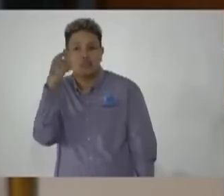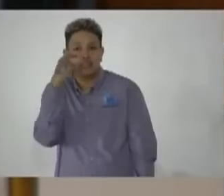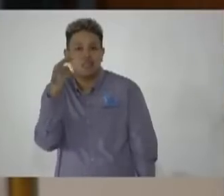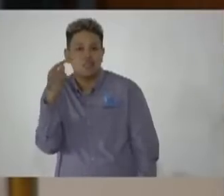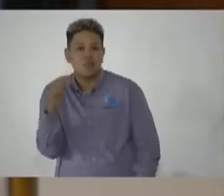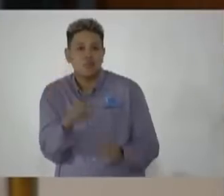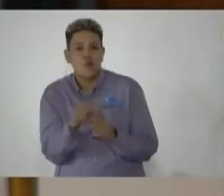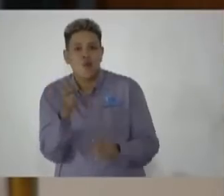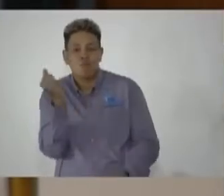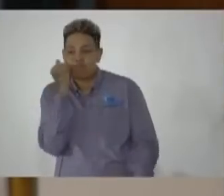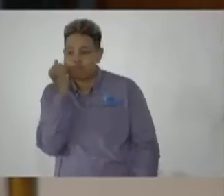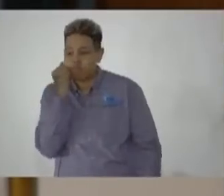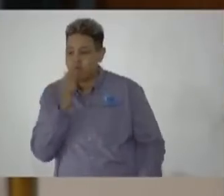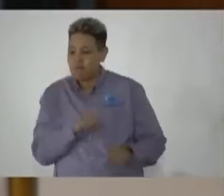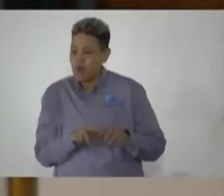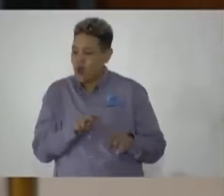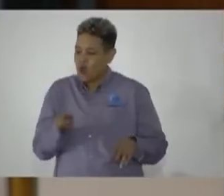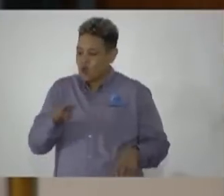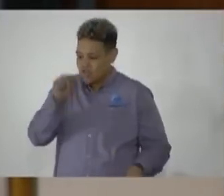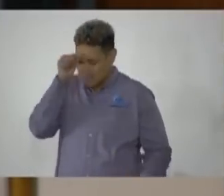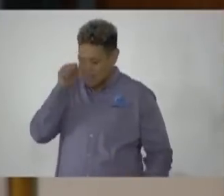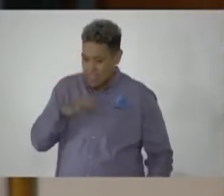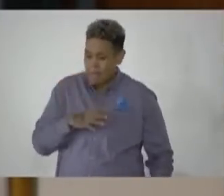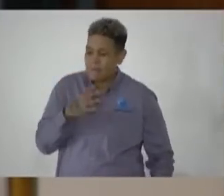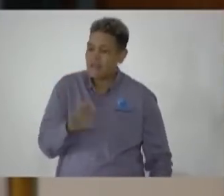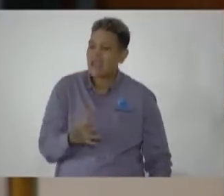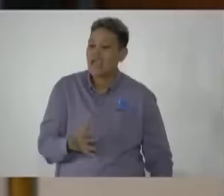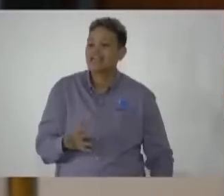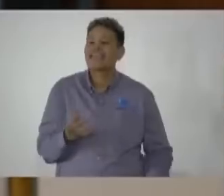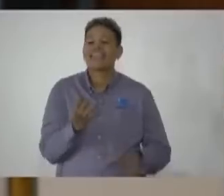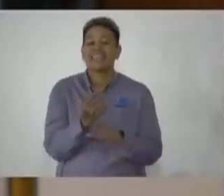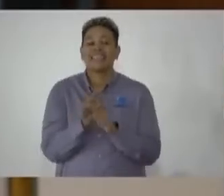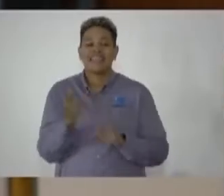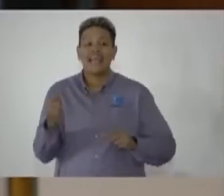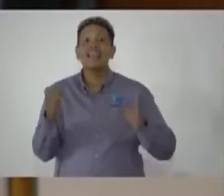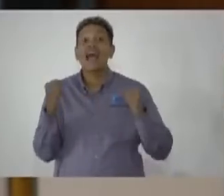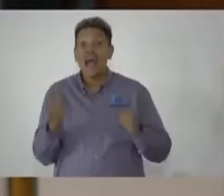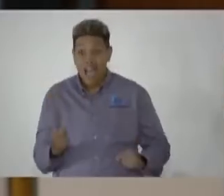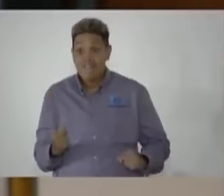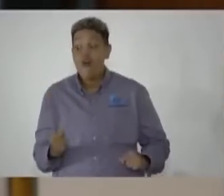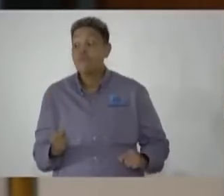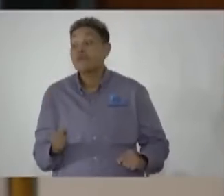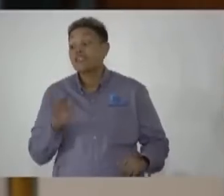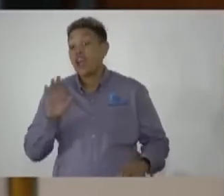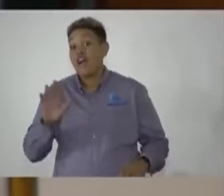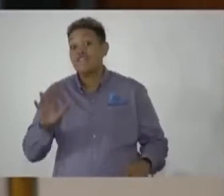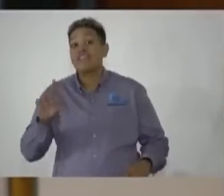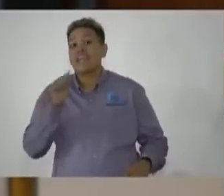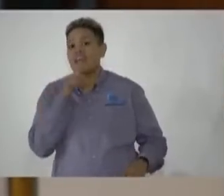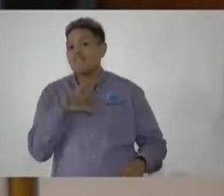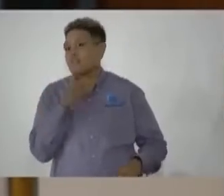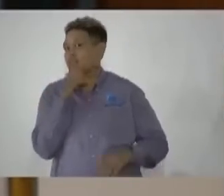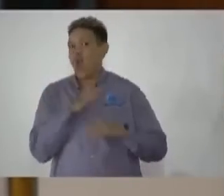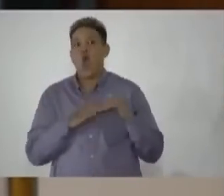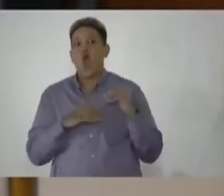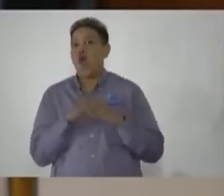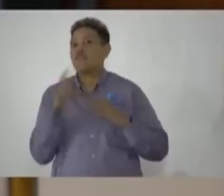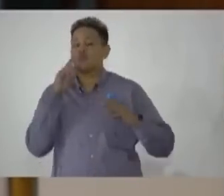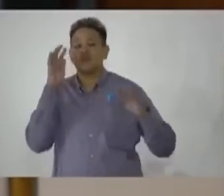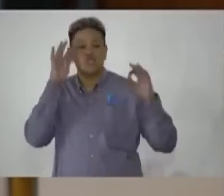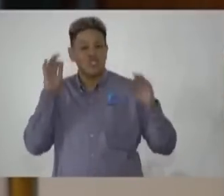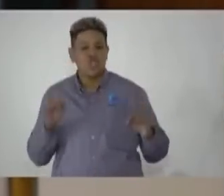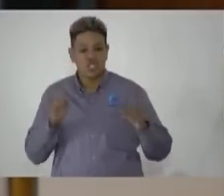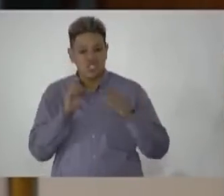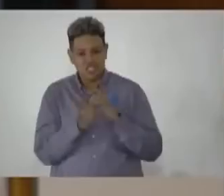But he looked to the male colleagues to get affirmation of their discomfort, to make a